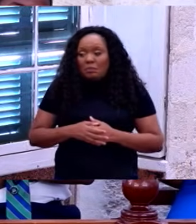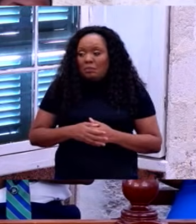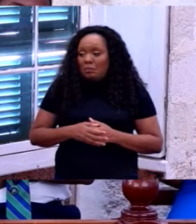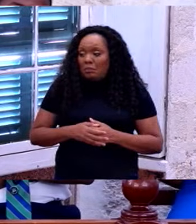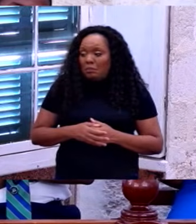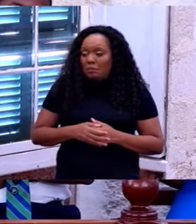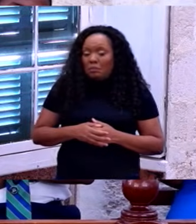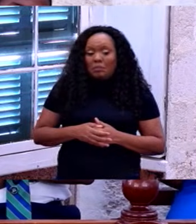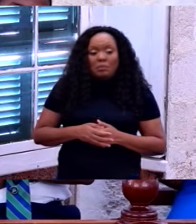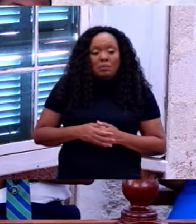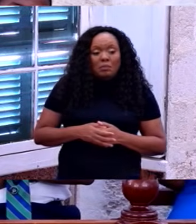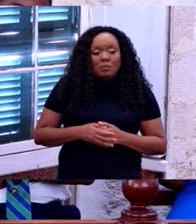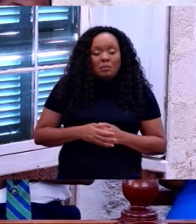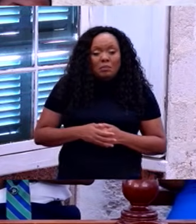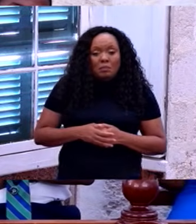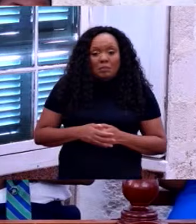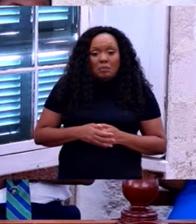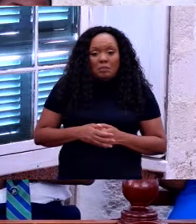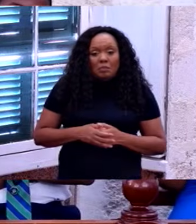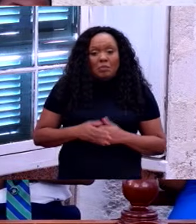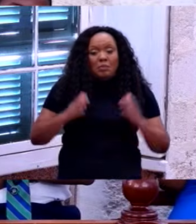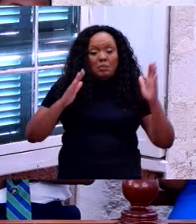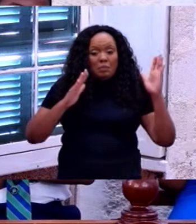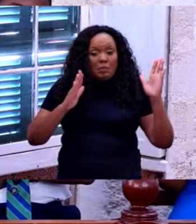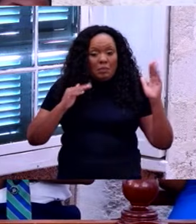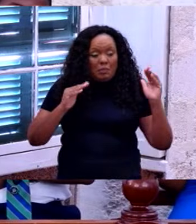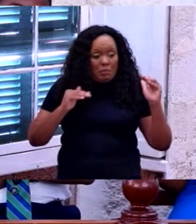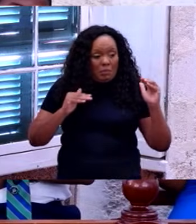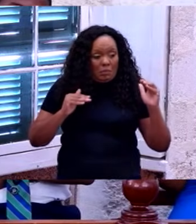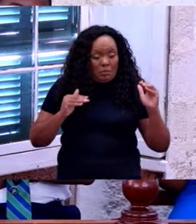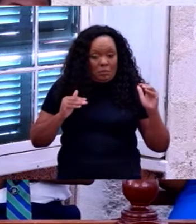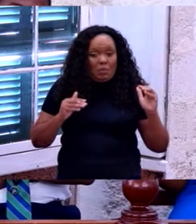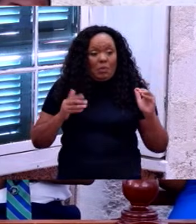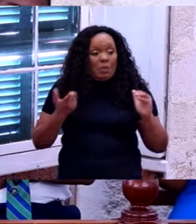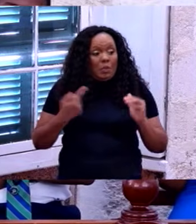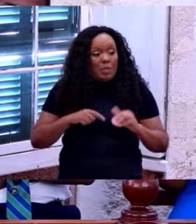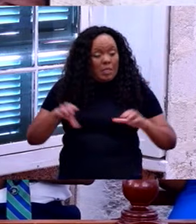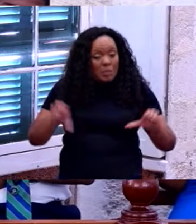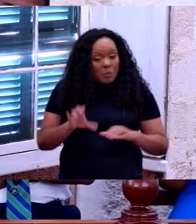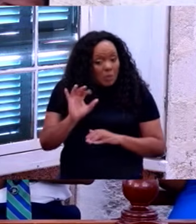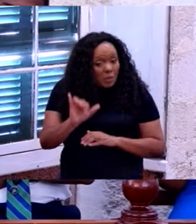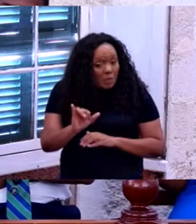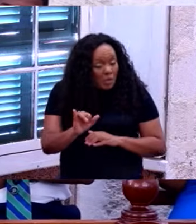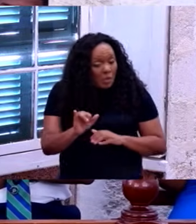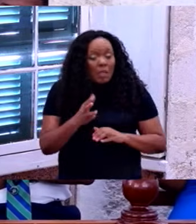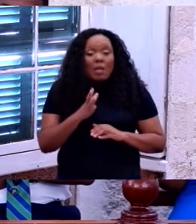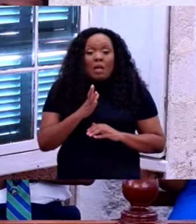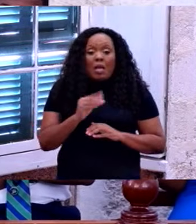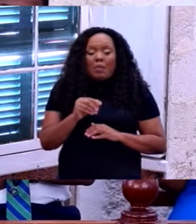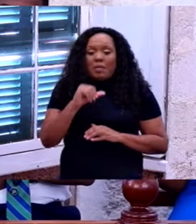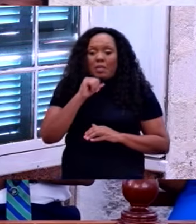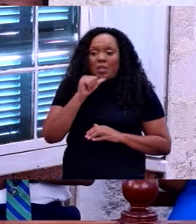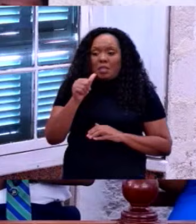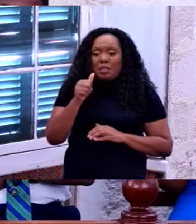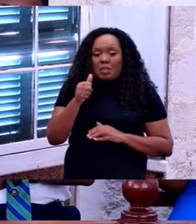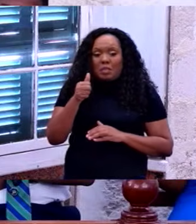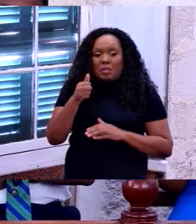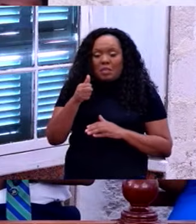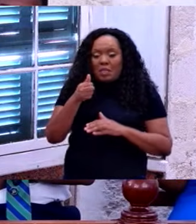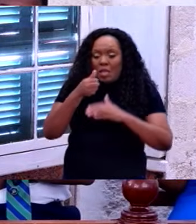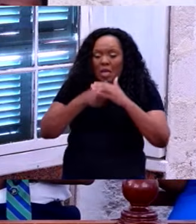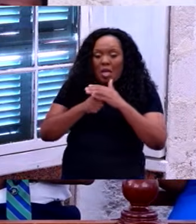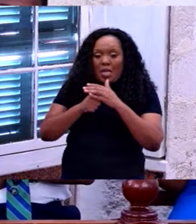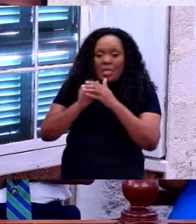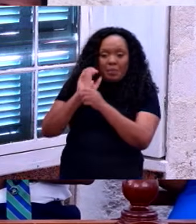manner, and that the standing orders are not utilized as a shield, as we see currently being done in other jurisdictions,